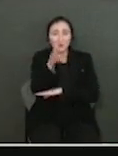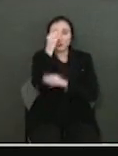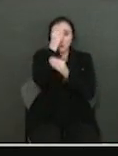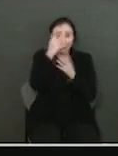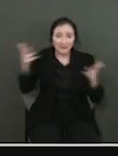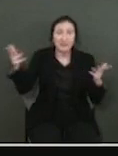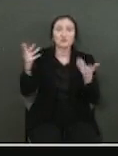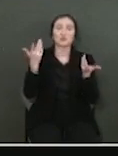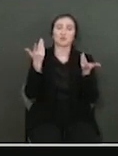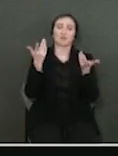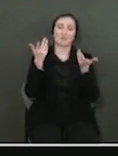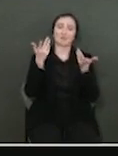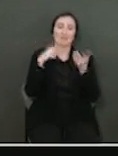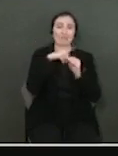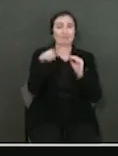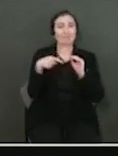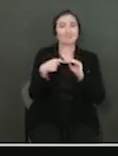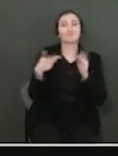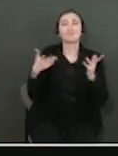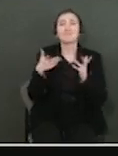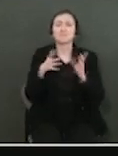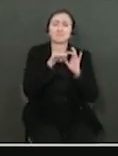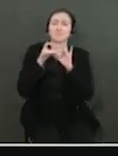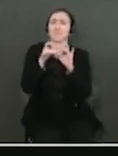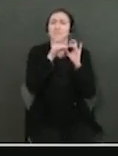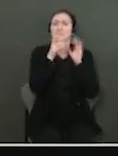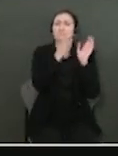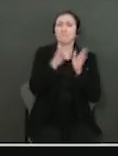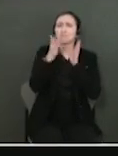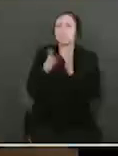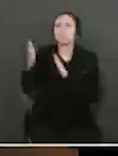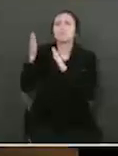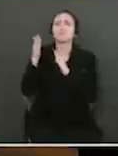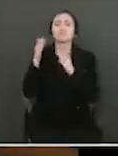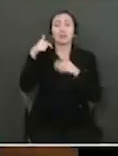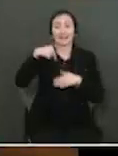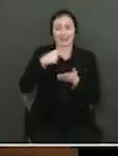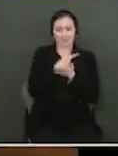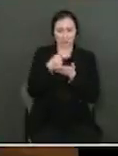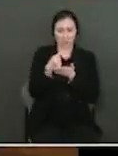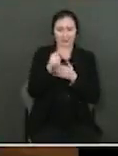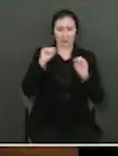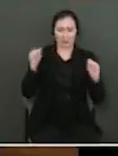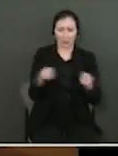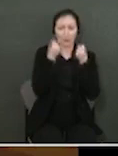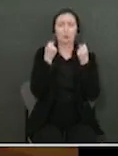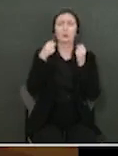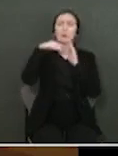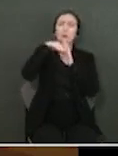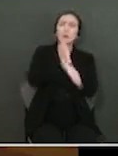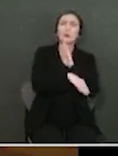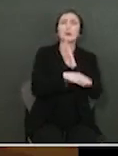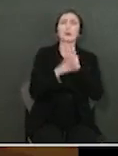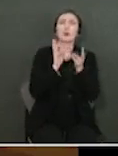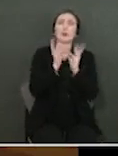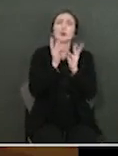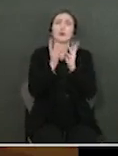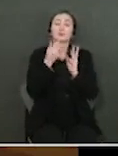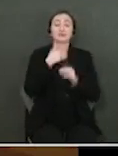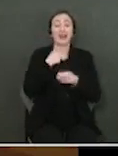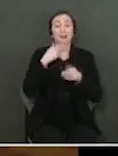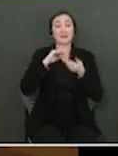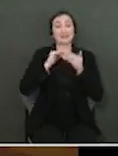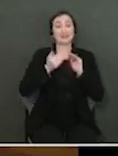information regarding our coordinated preparedness efforts for this week's cold front weather. I'm City Manager Eric Walsh.